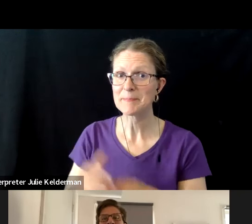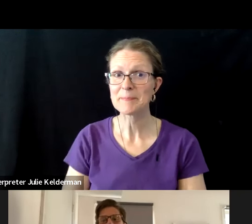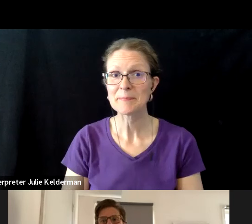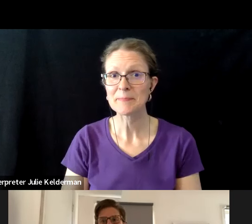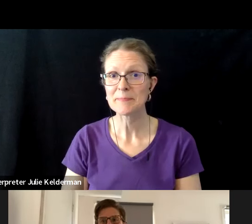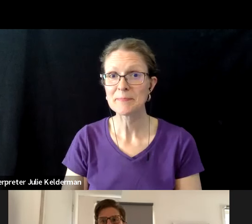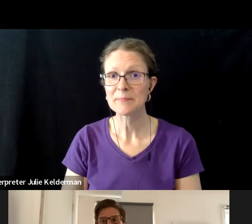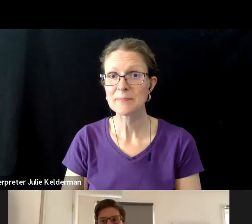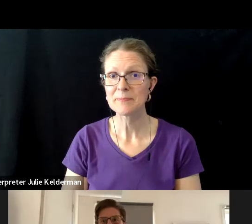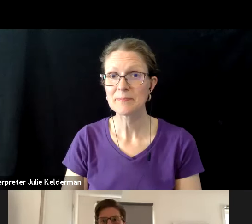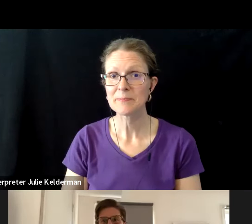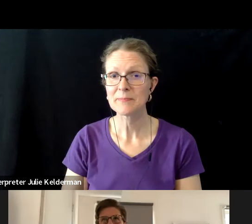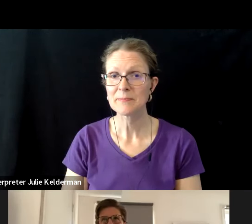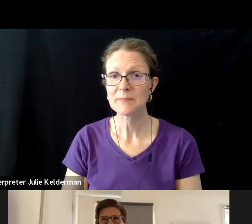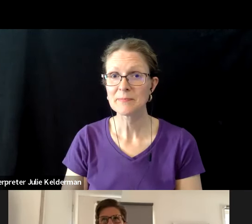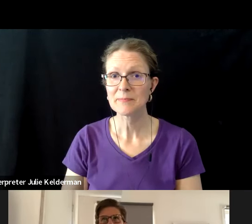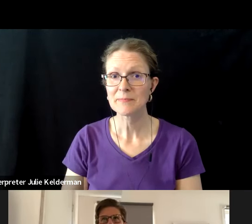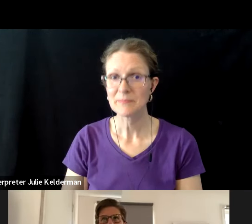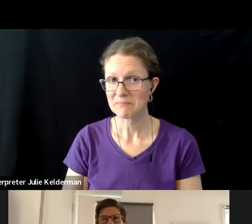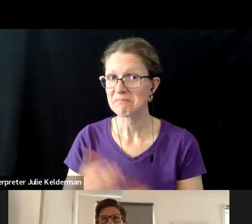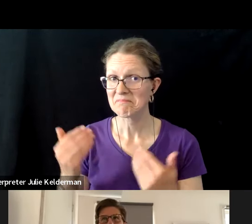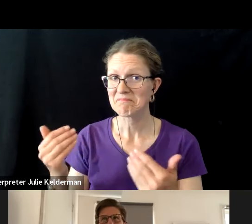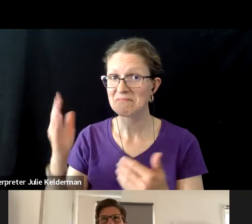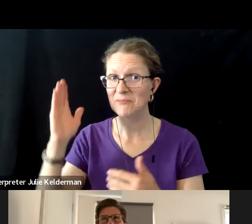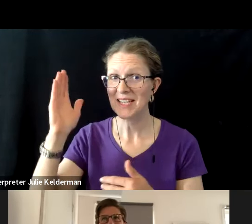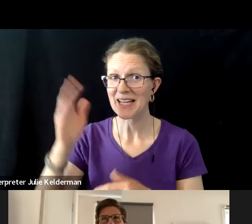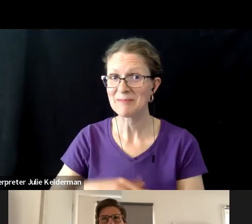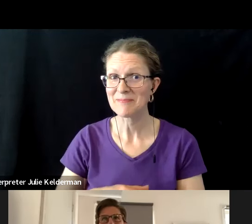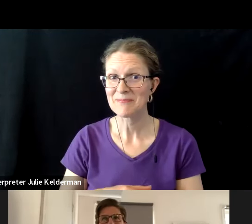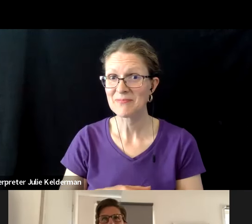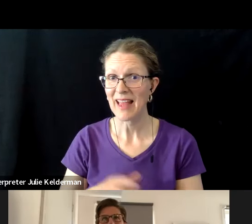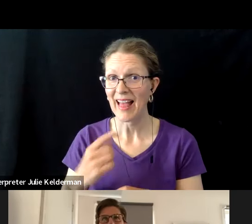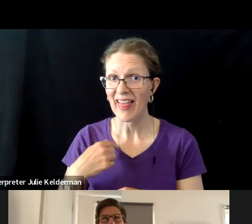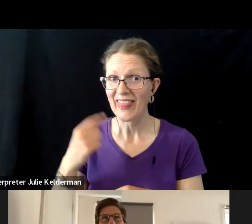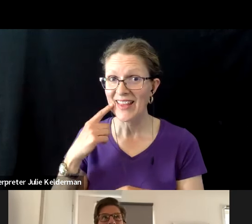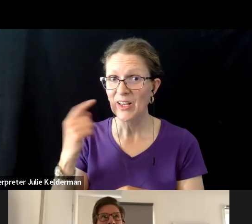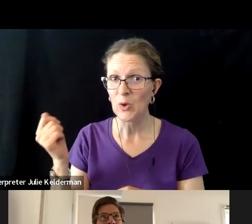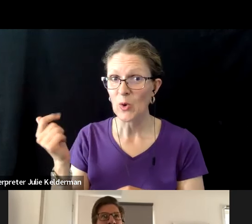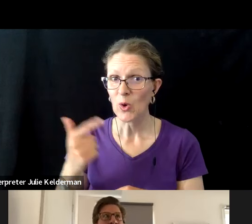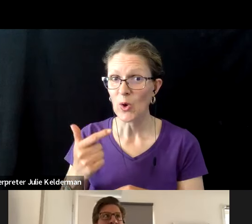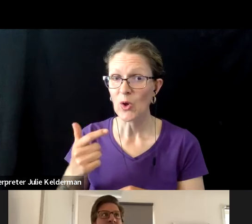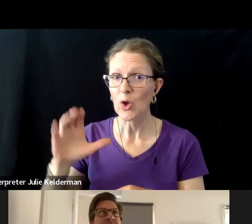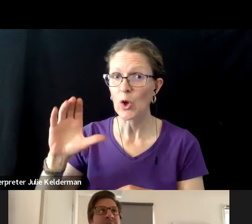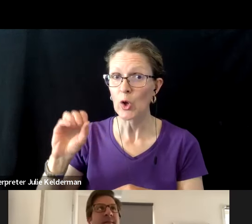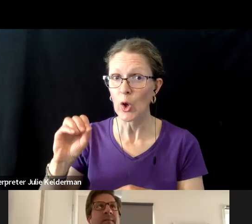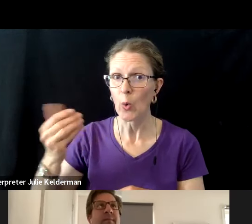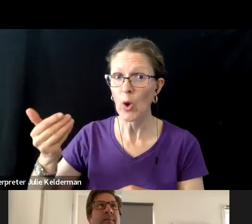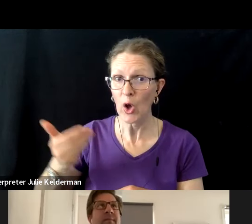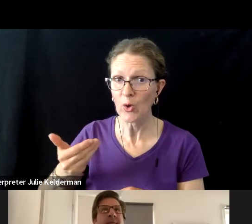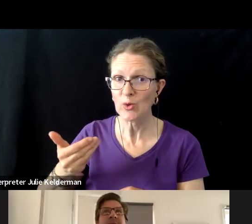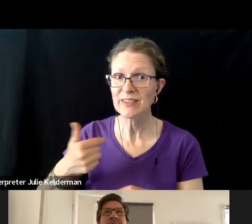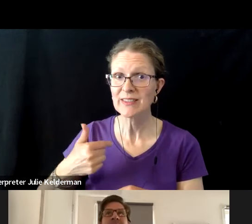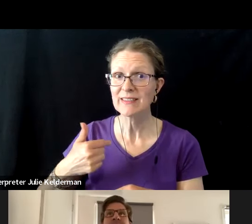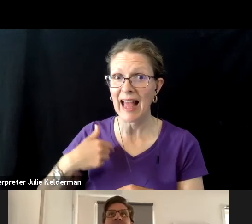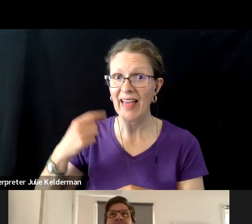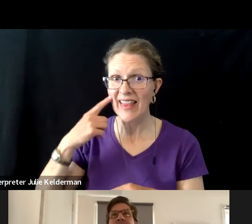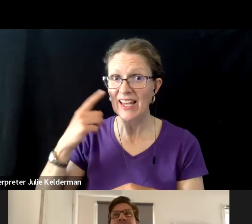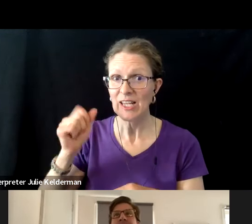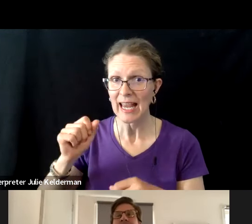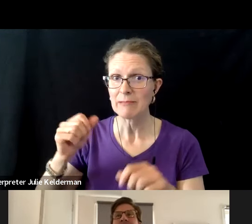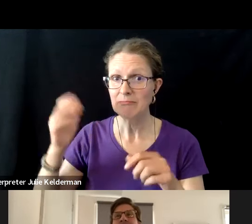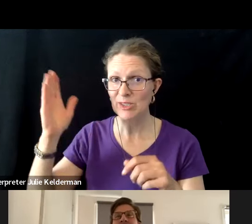to present. I think you're all now co-hosts. I think you should all be able to present, but let me